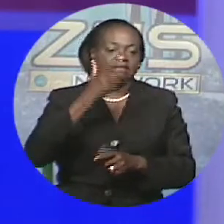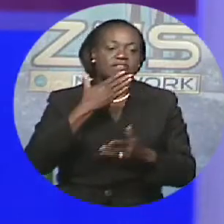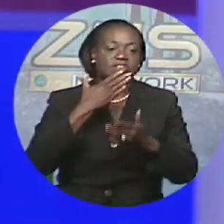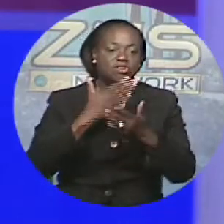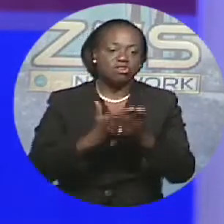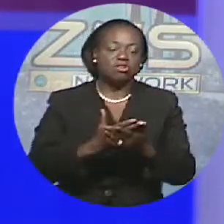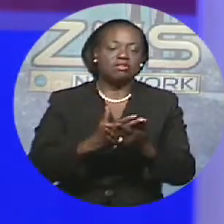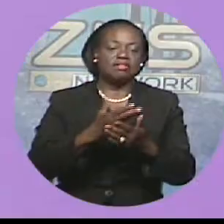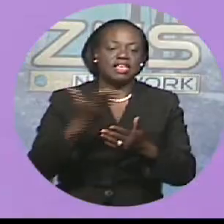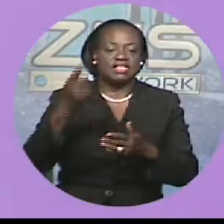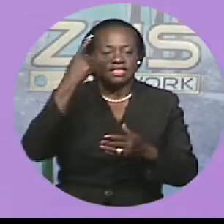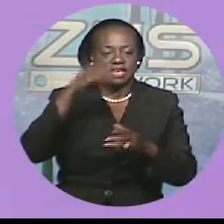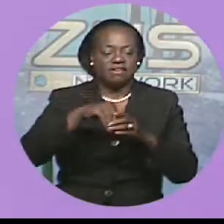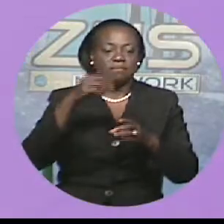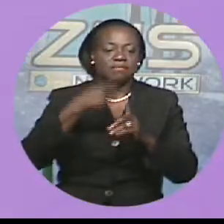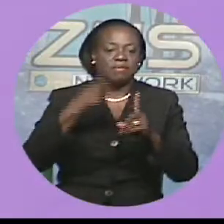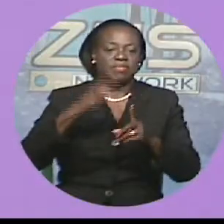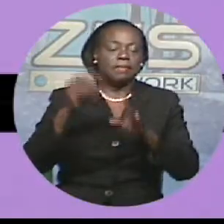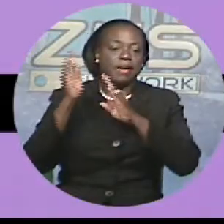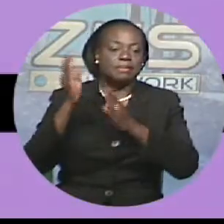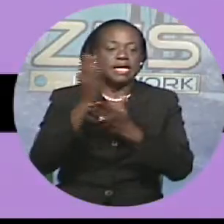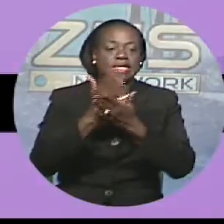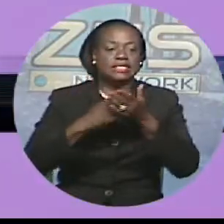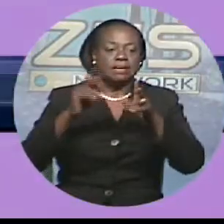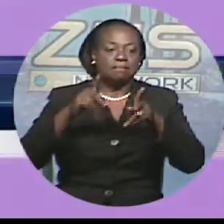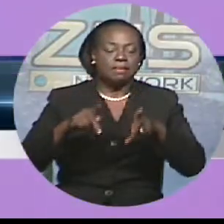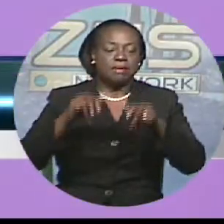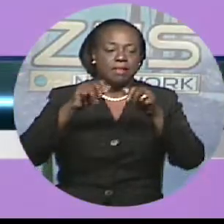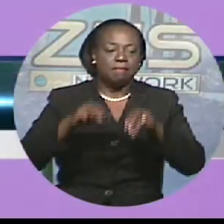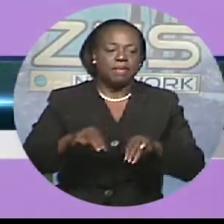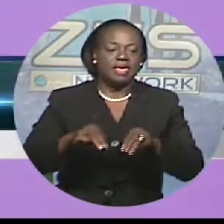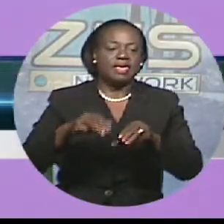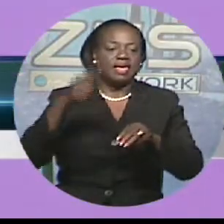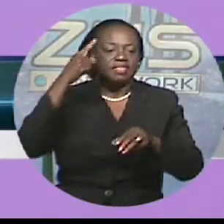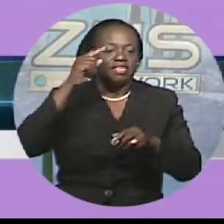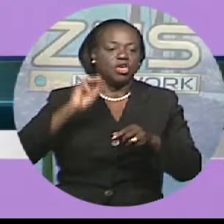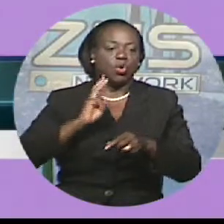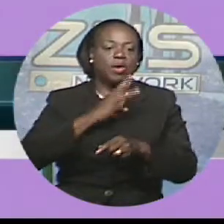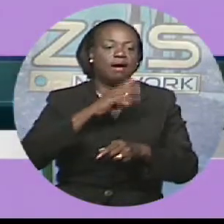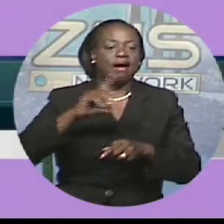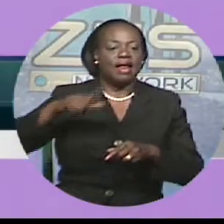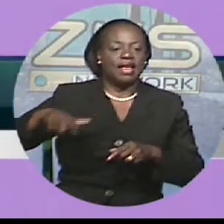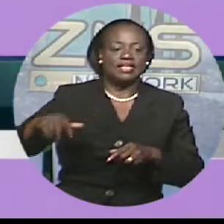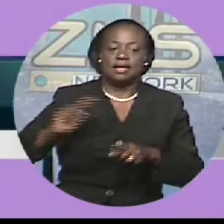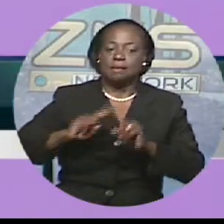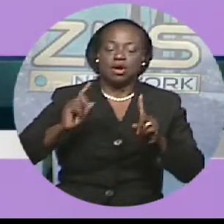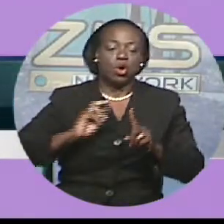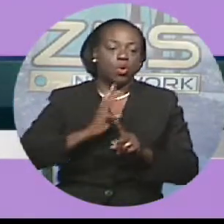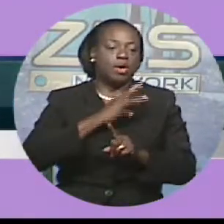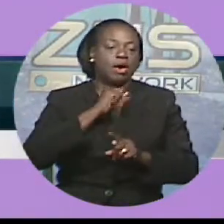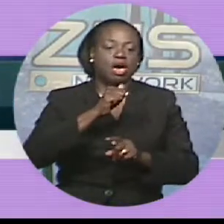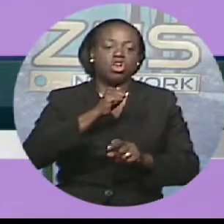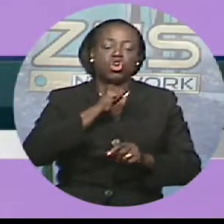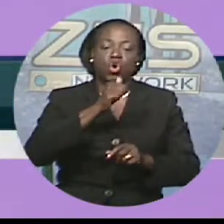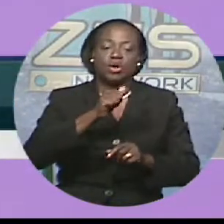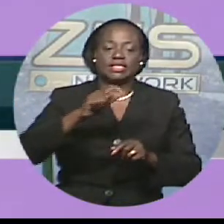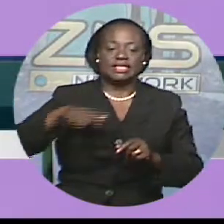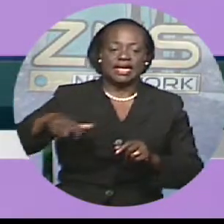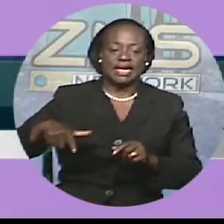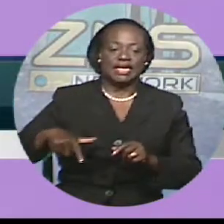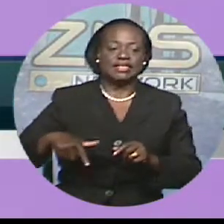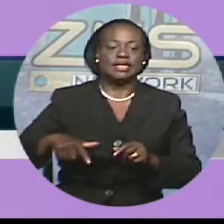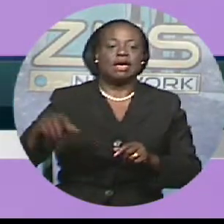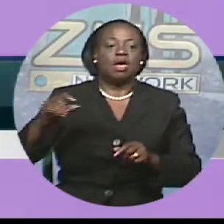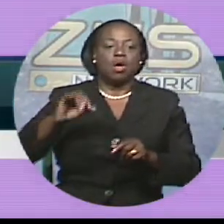turf. Some persons may think that we're late, but trust me, we're not late. We have developed that synergy with the team, and we want to be able to isolate